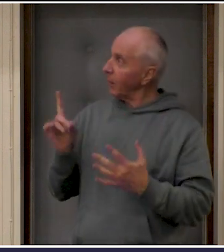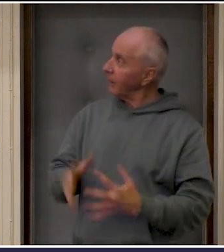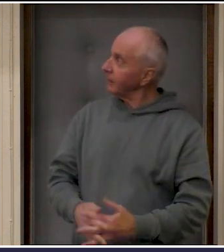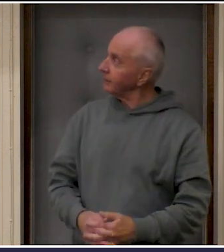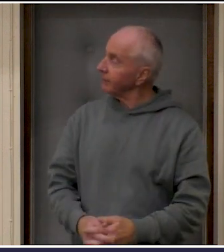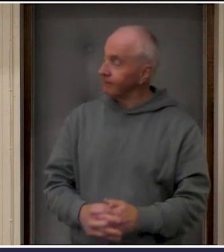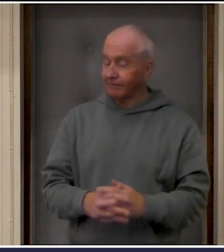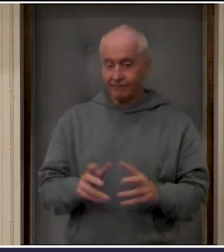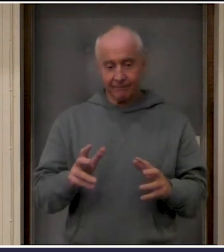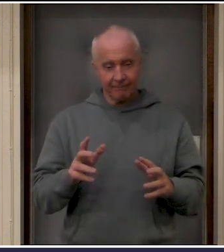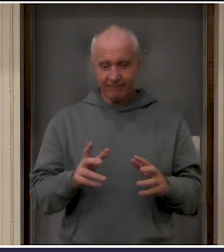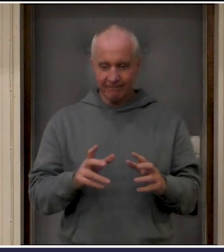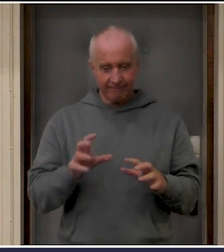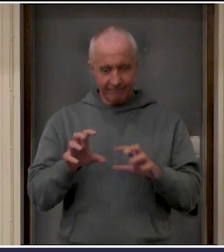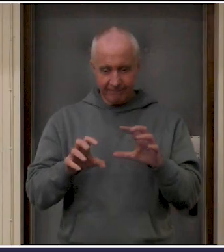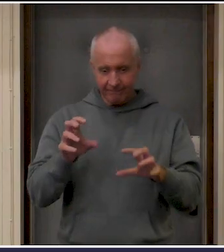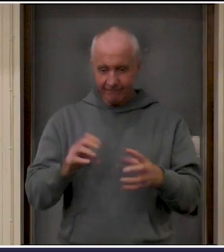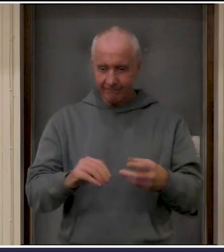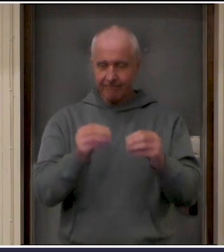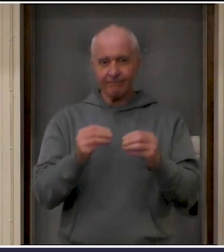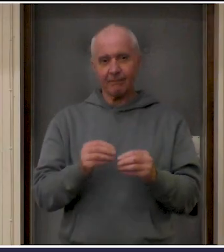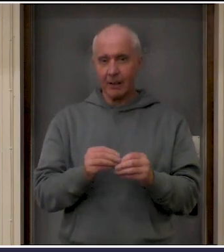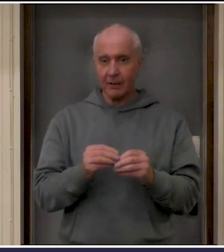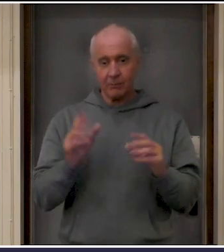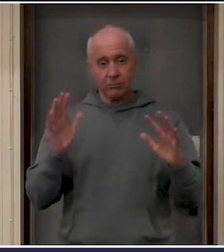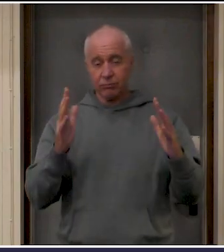But nature is not the only destructive force.